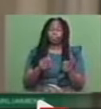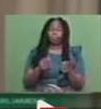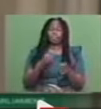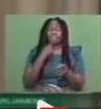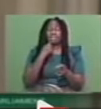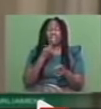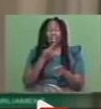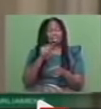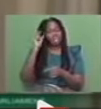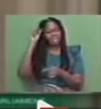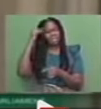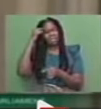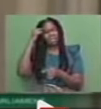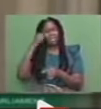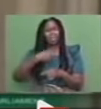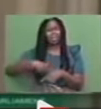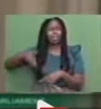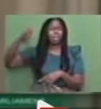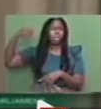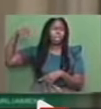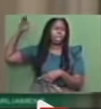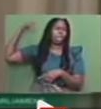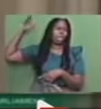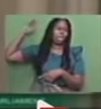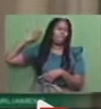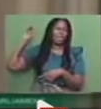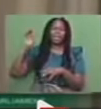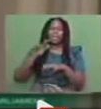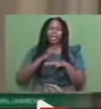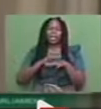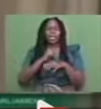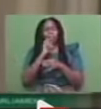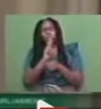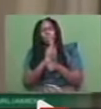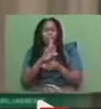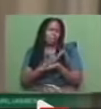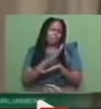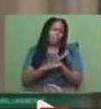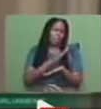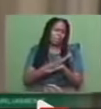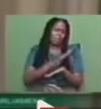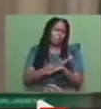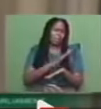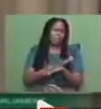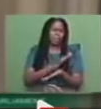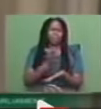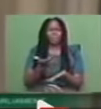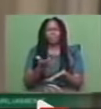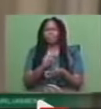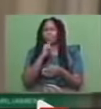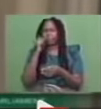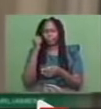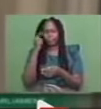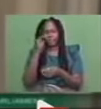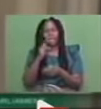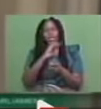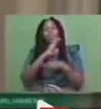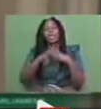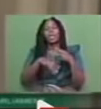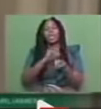have a photocopier. So much for this digital economy in Trinidad and Tobago.